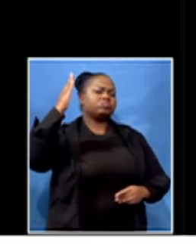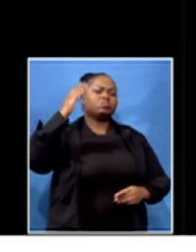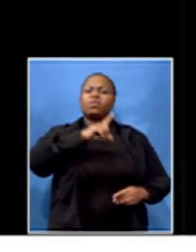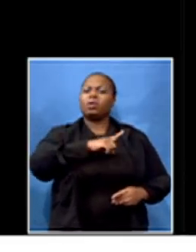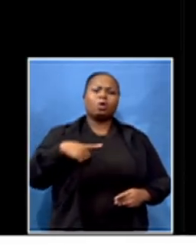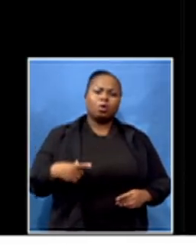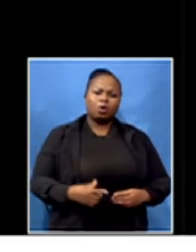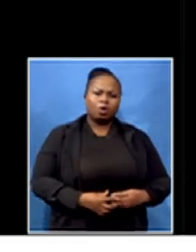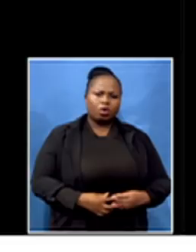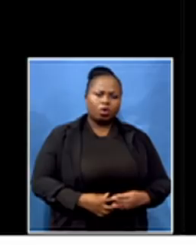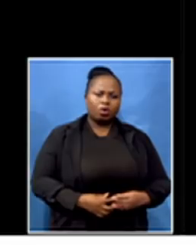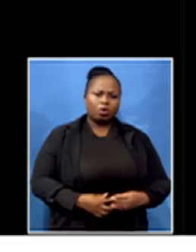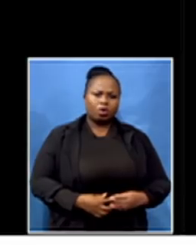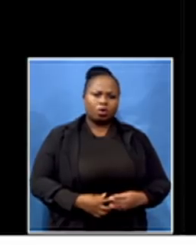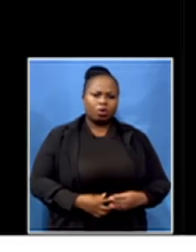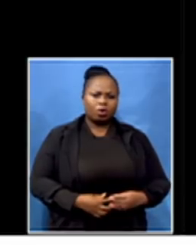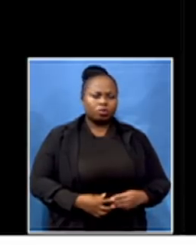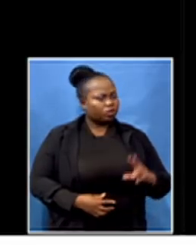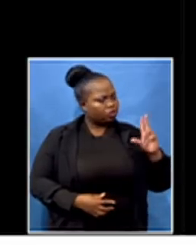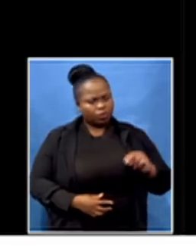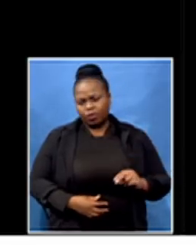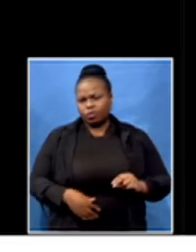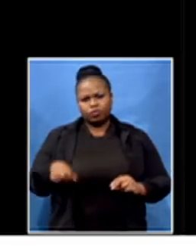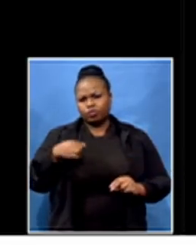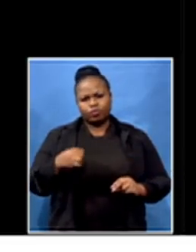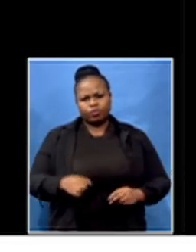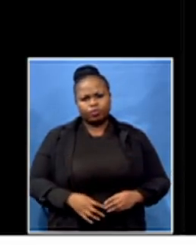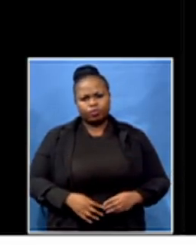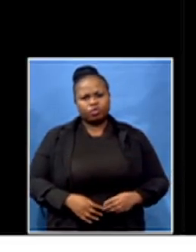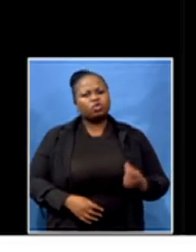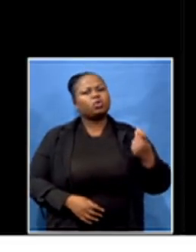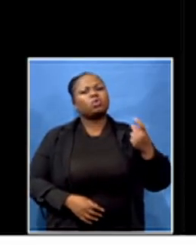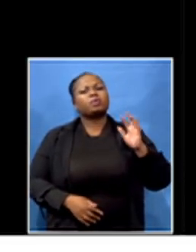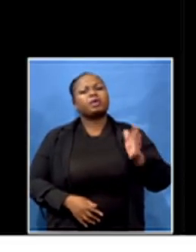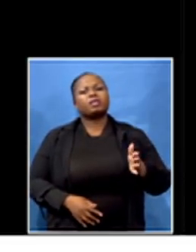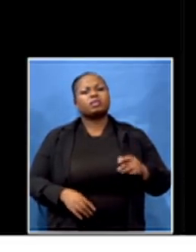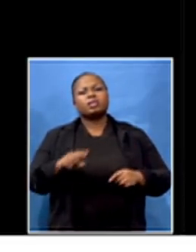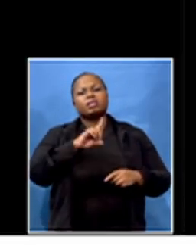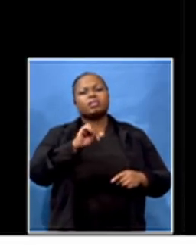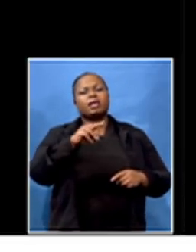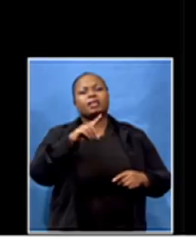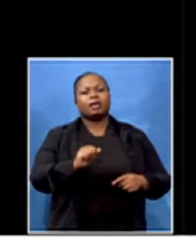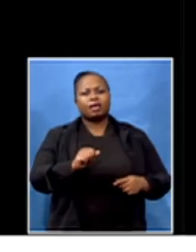hands. Zama, no. You are not the only one, Honorable Zandave.